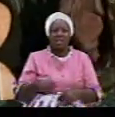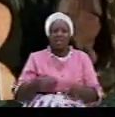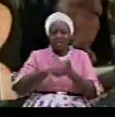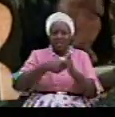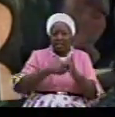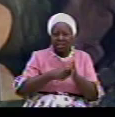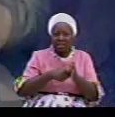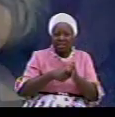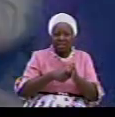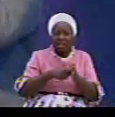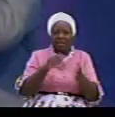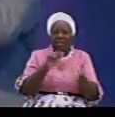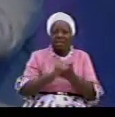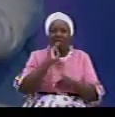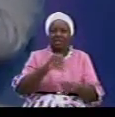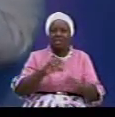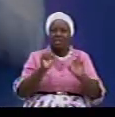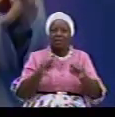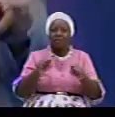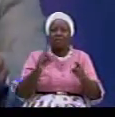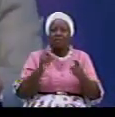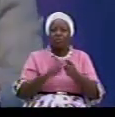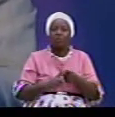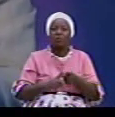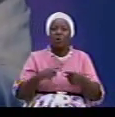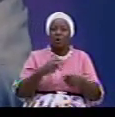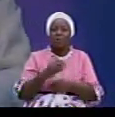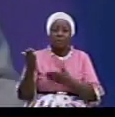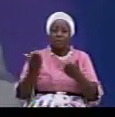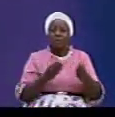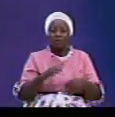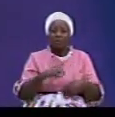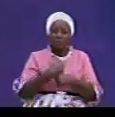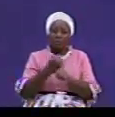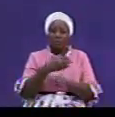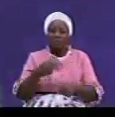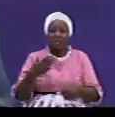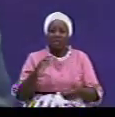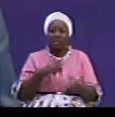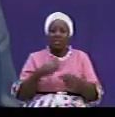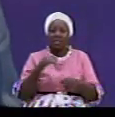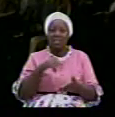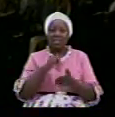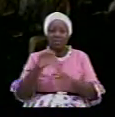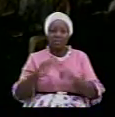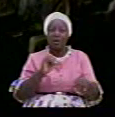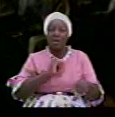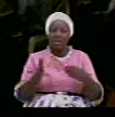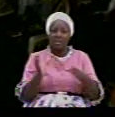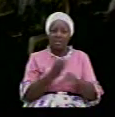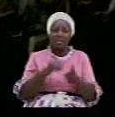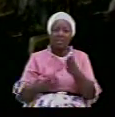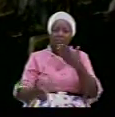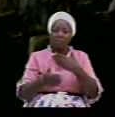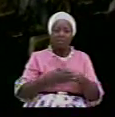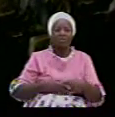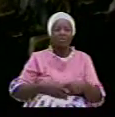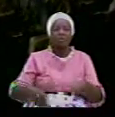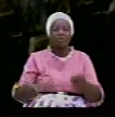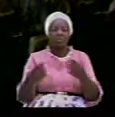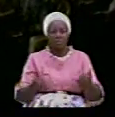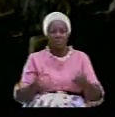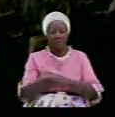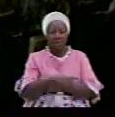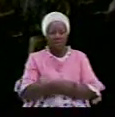is able to decree a thing and it is done, I take it back today. Where are you? I